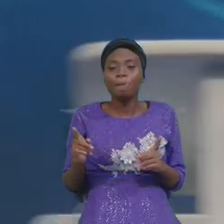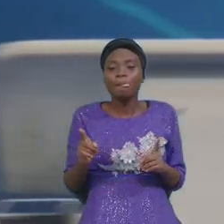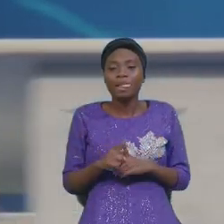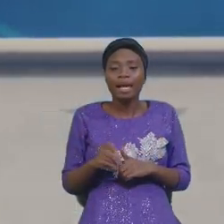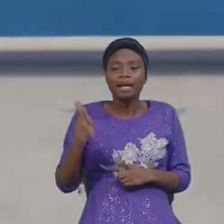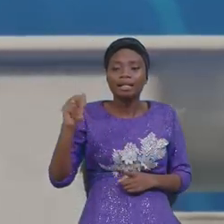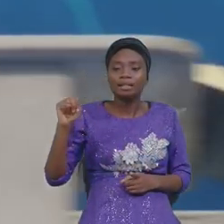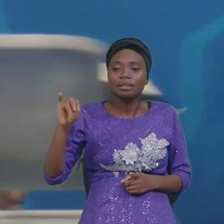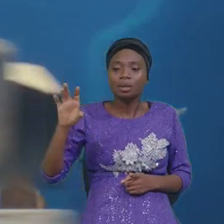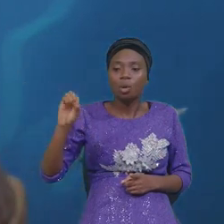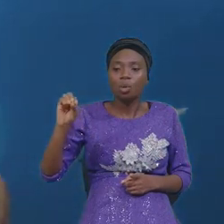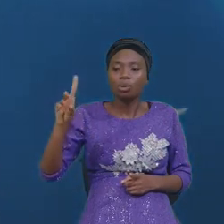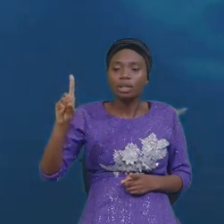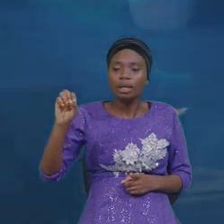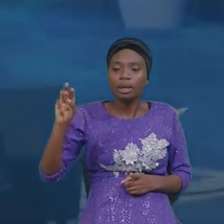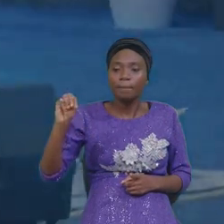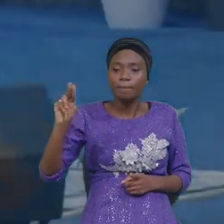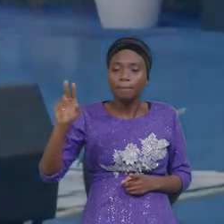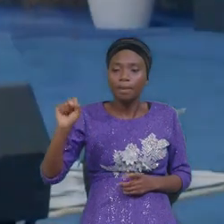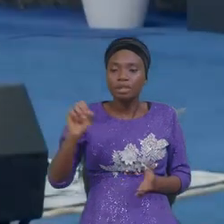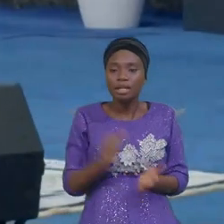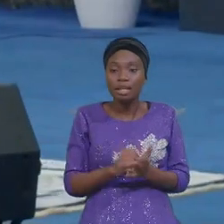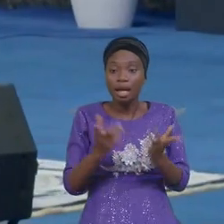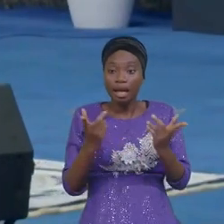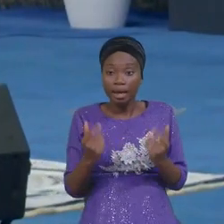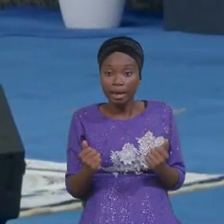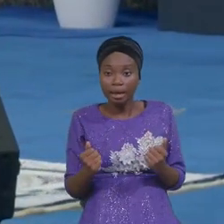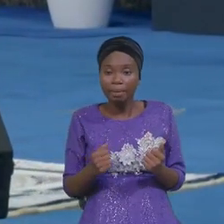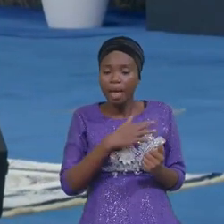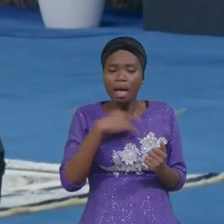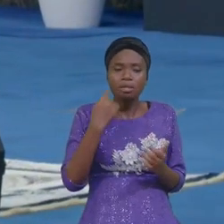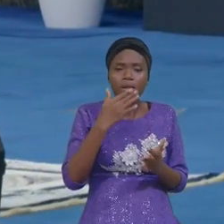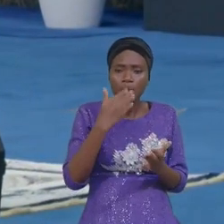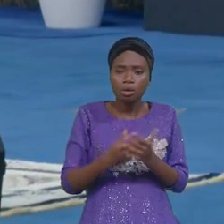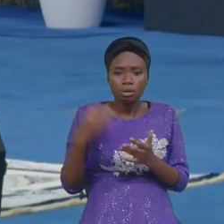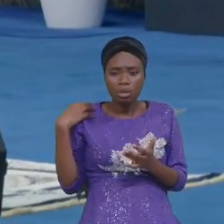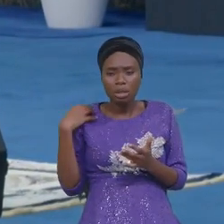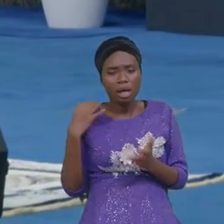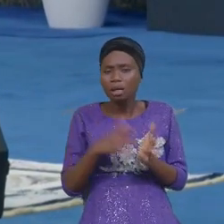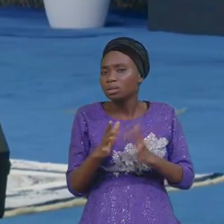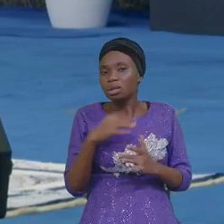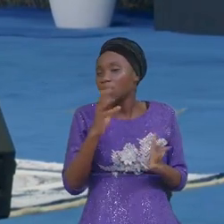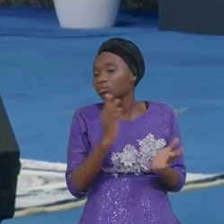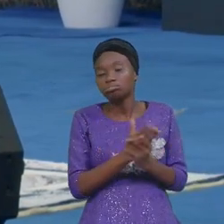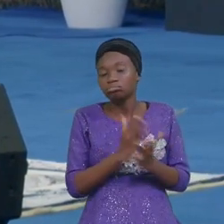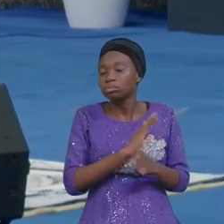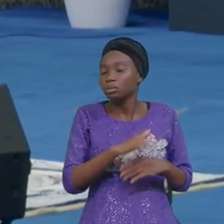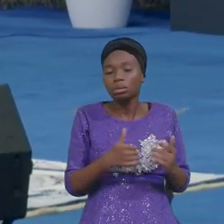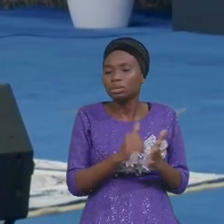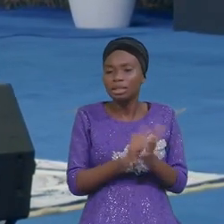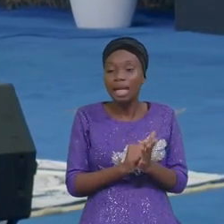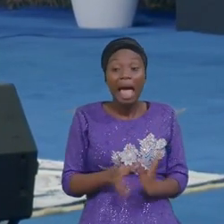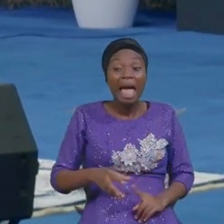like Nicodemus that came and said, you are a good master. The Lord says, stop all that flattery, except a